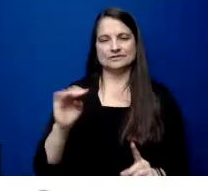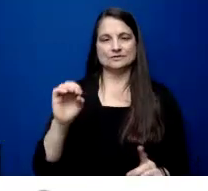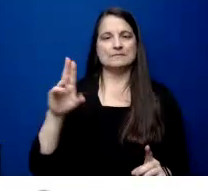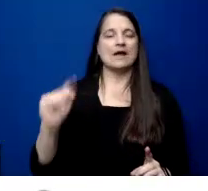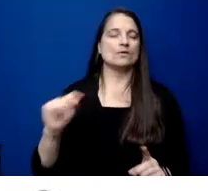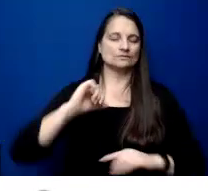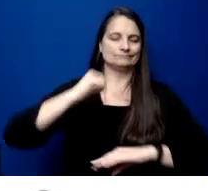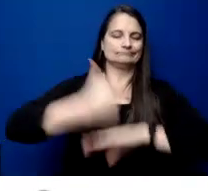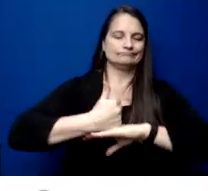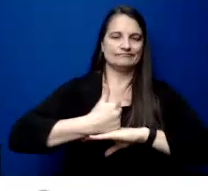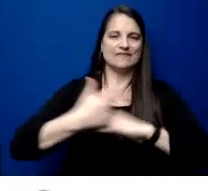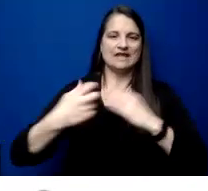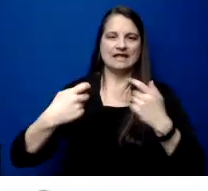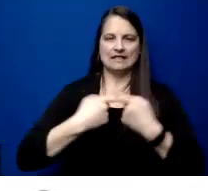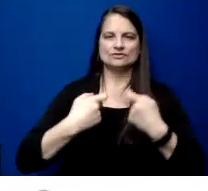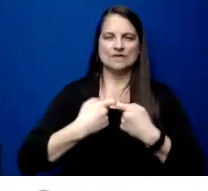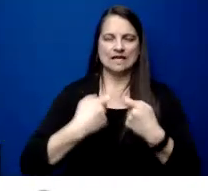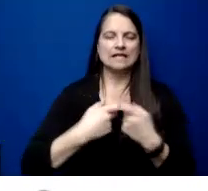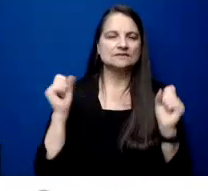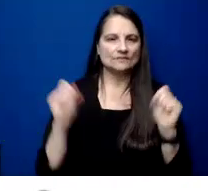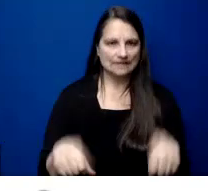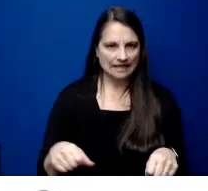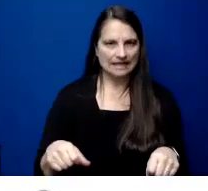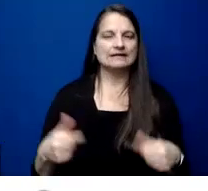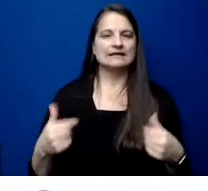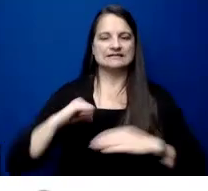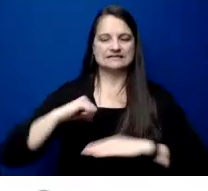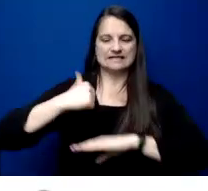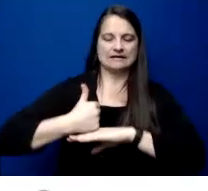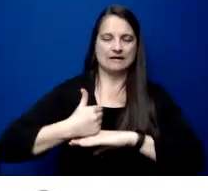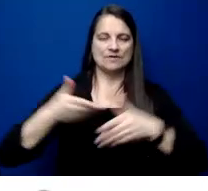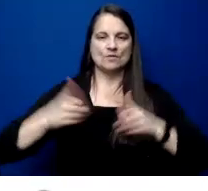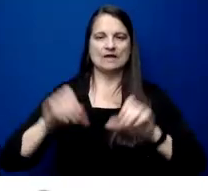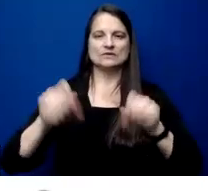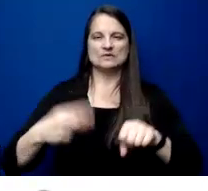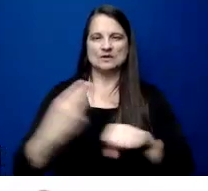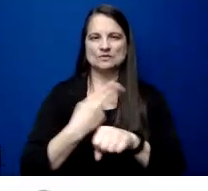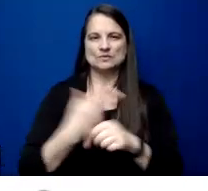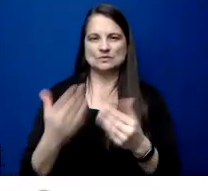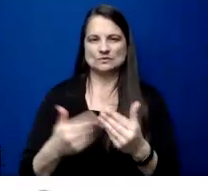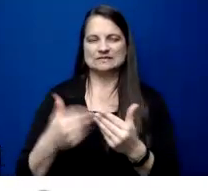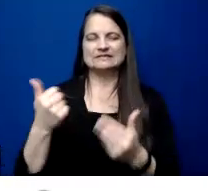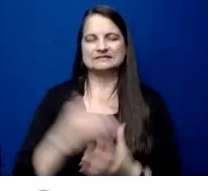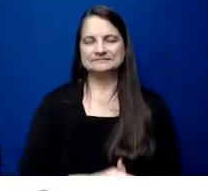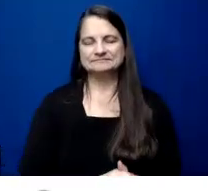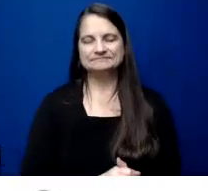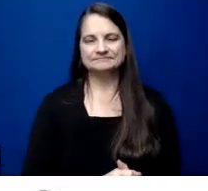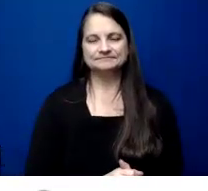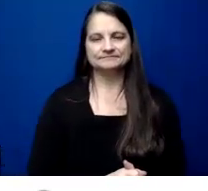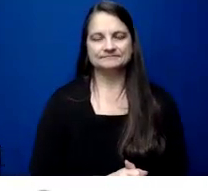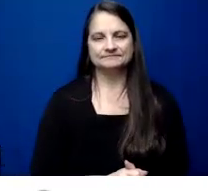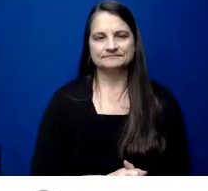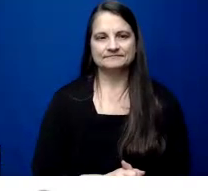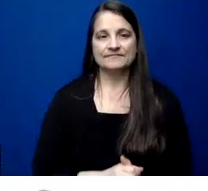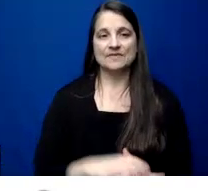mount electronics so that we can get them in a position that's accessible for you. So starting in the